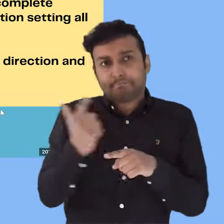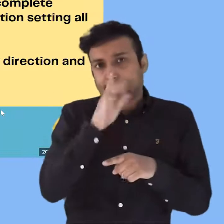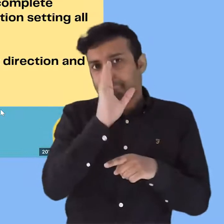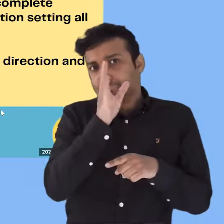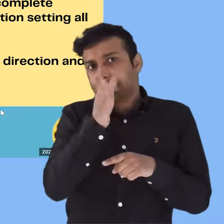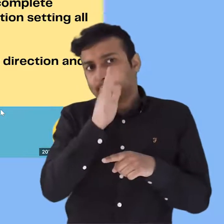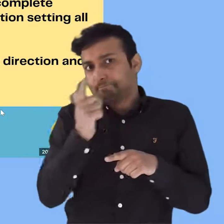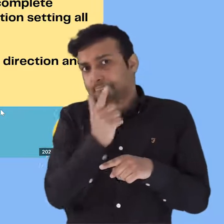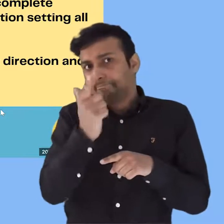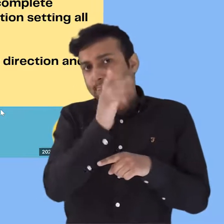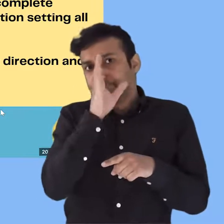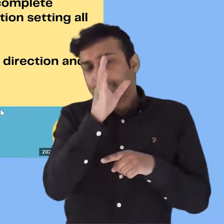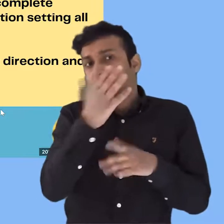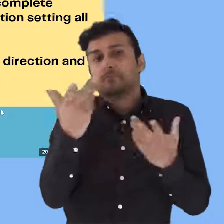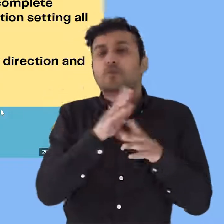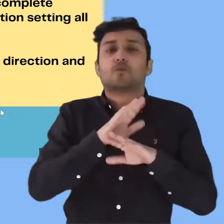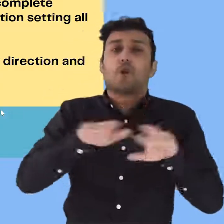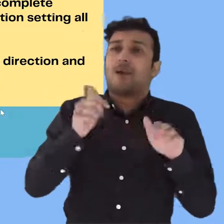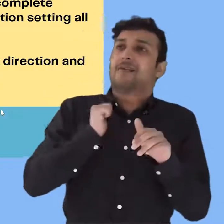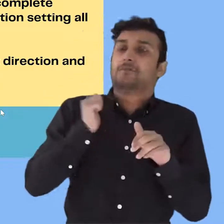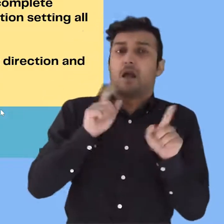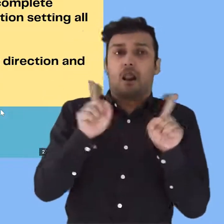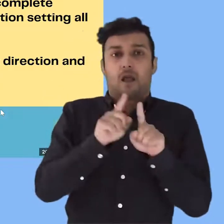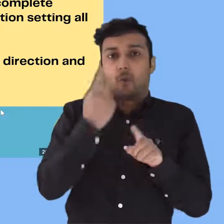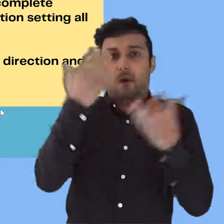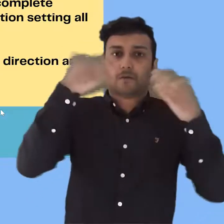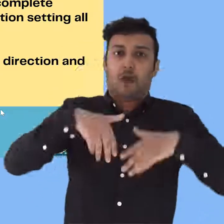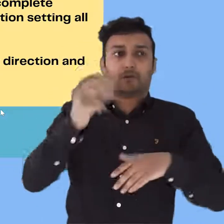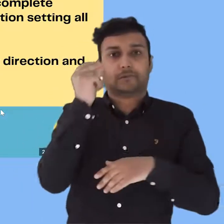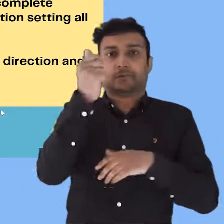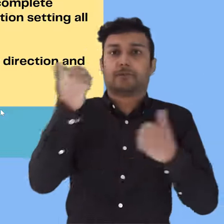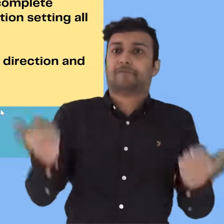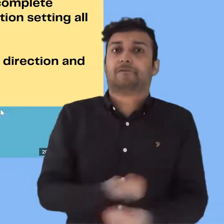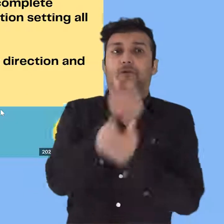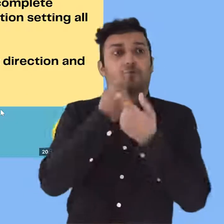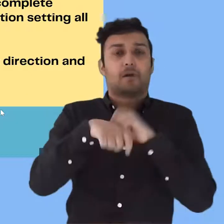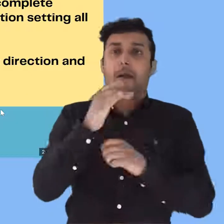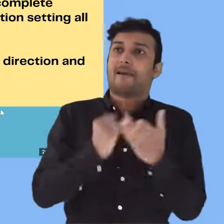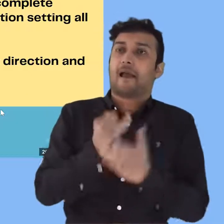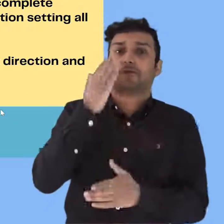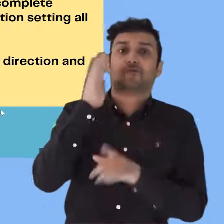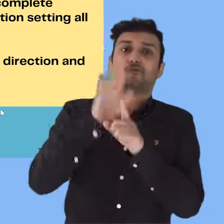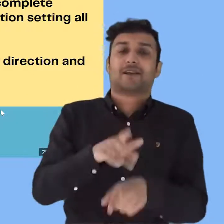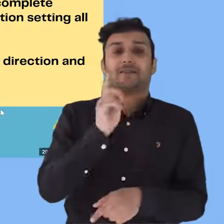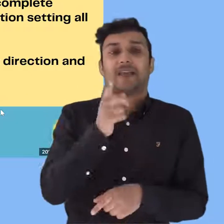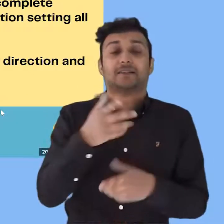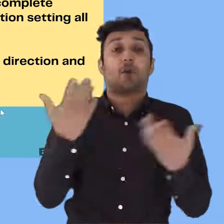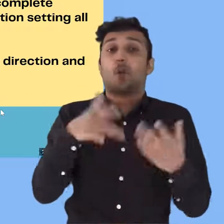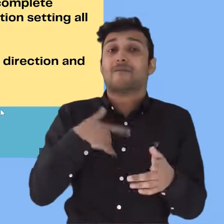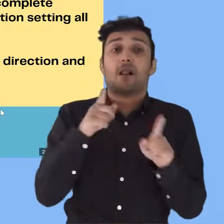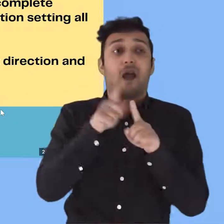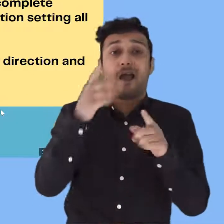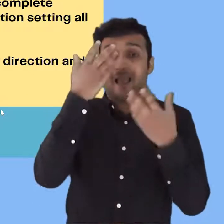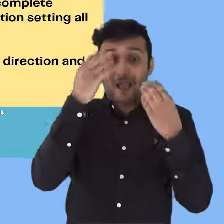to have a complete transformation of your education setting all in one go. It's a journey, so